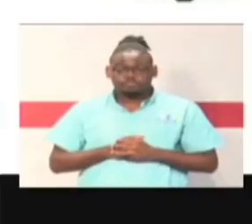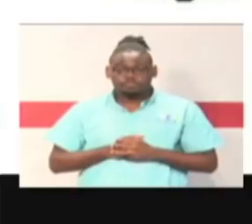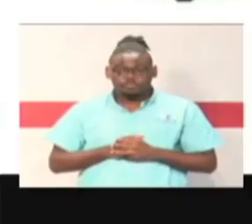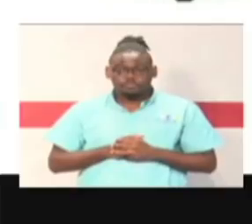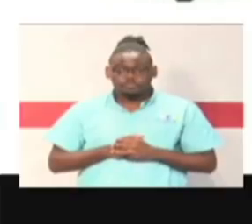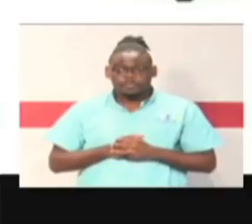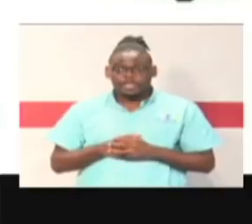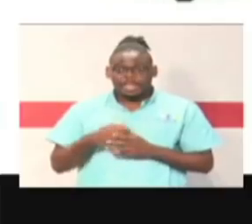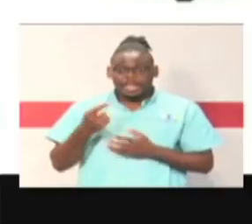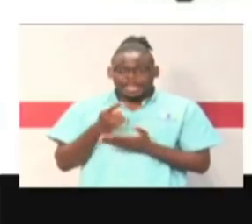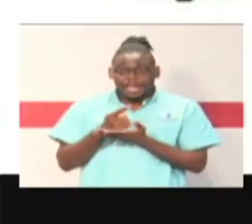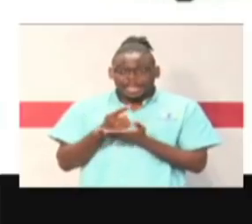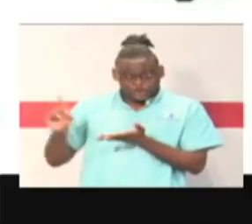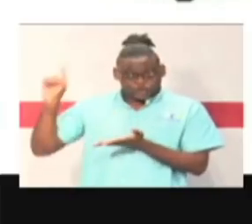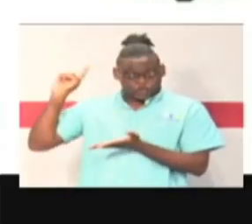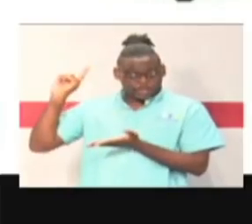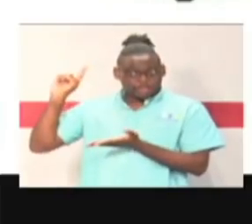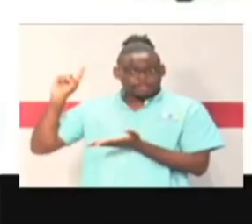ago, and that figure was